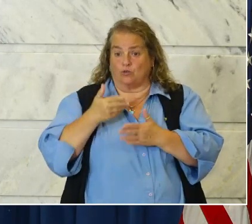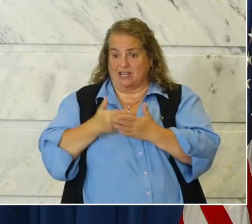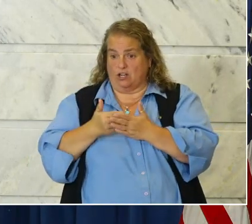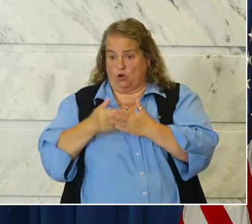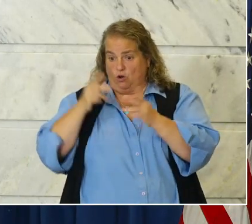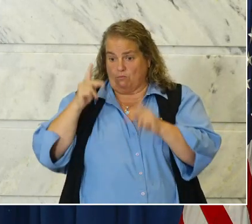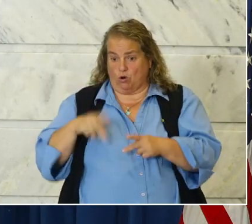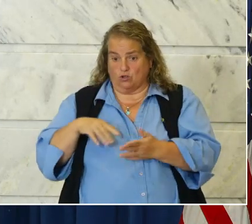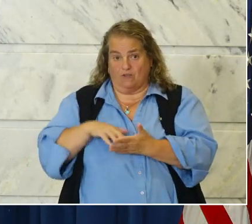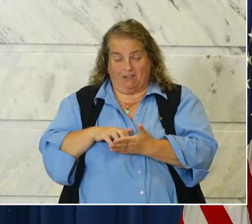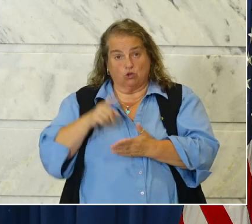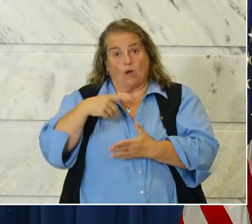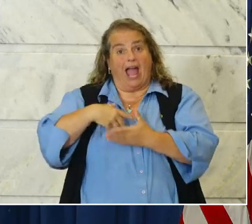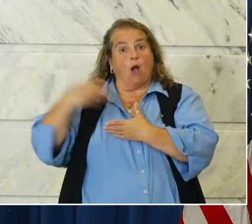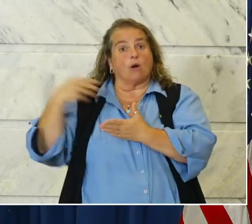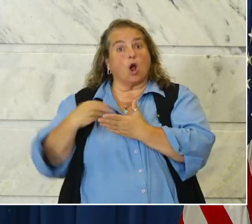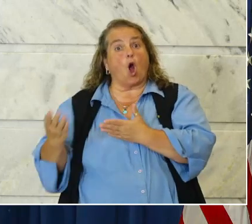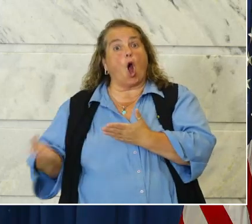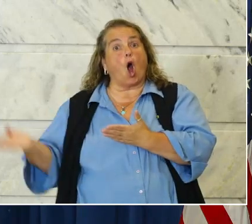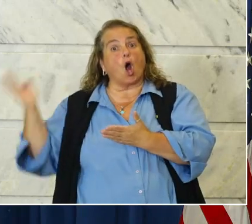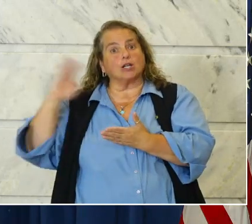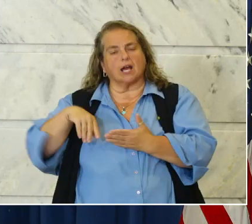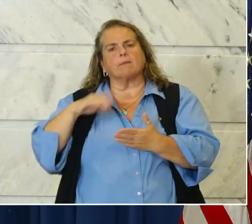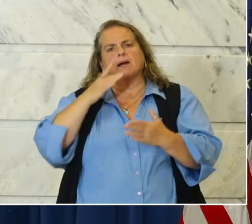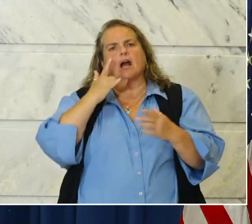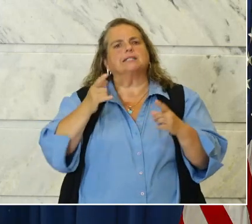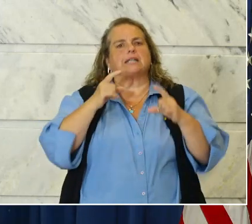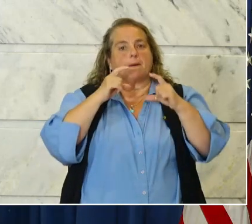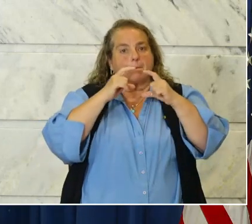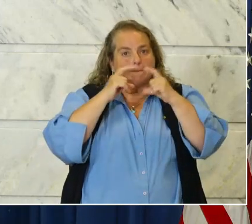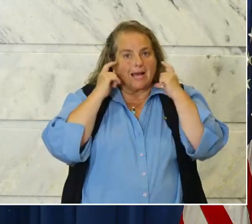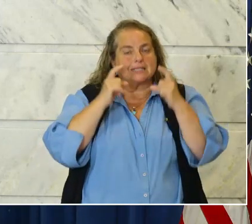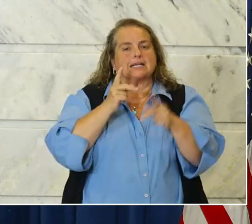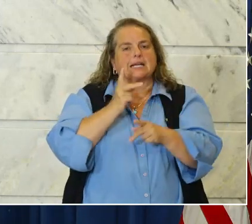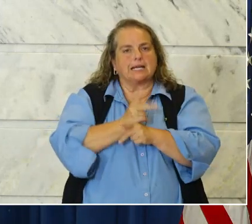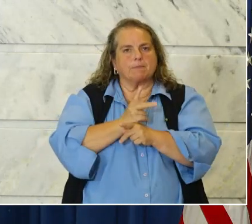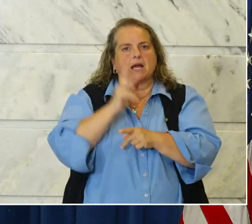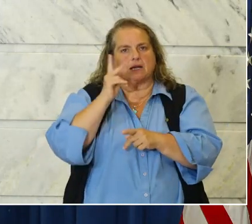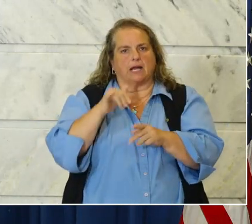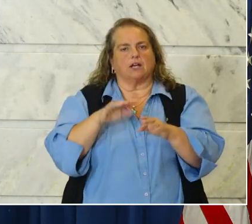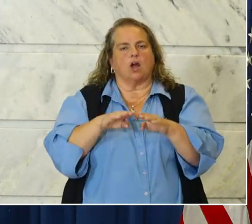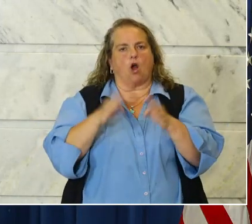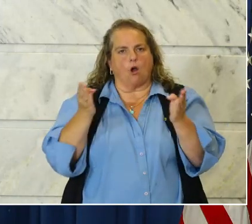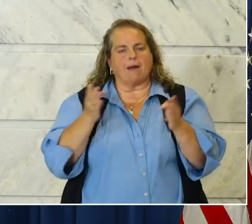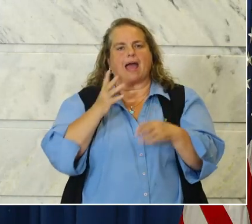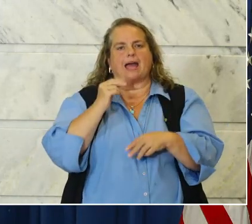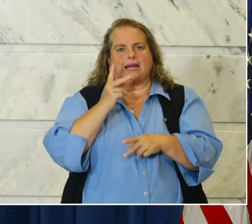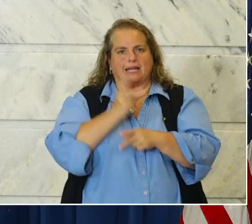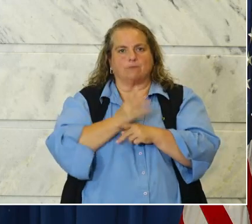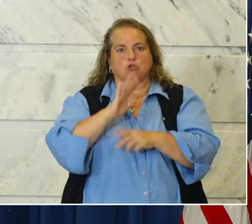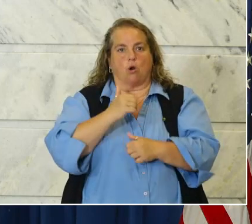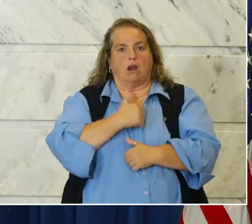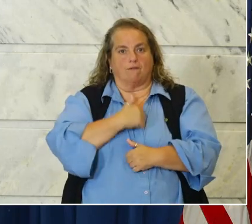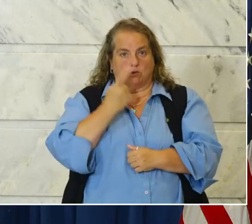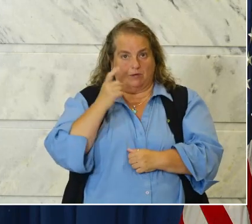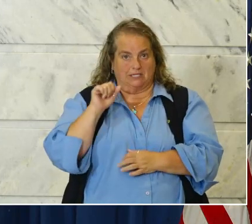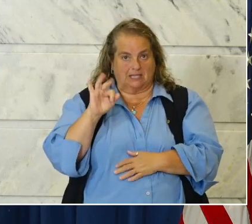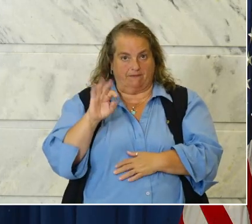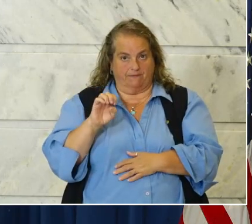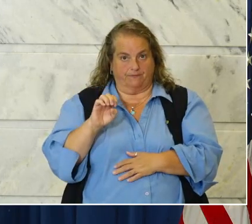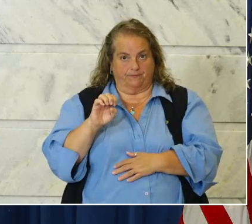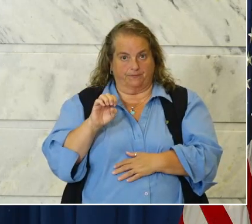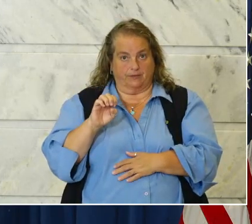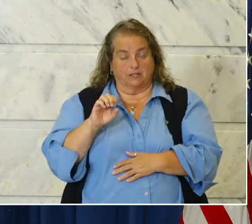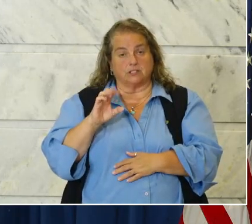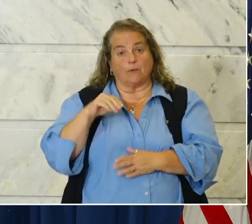you've been outside all day. Because these masks are what keep Kentucky open, and they're what keep your loved ones safe. So in